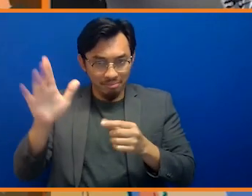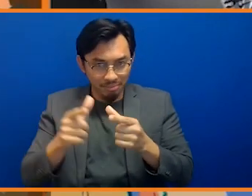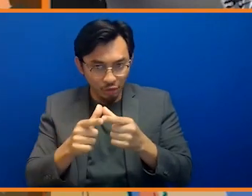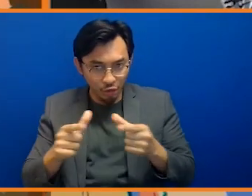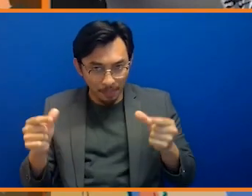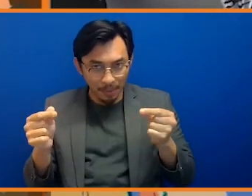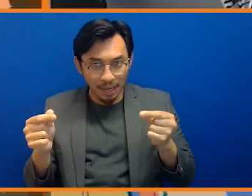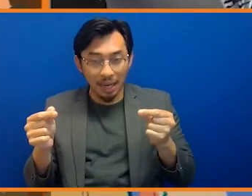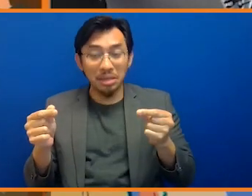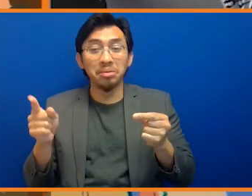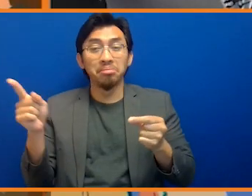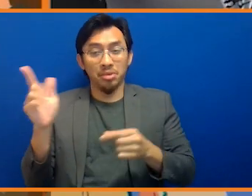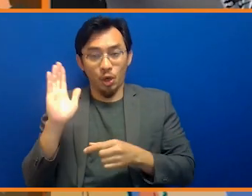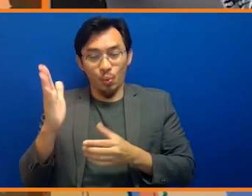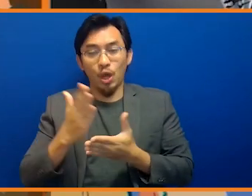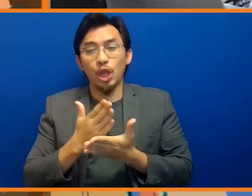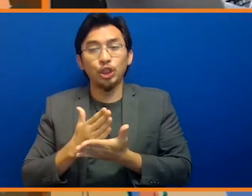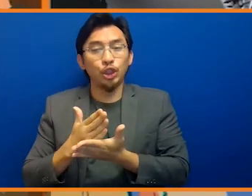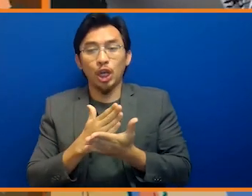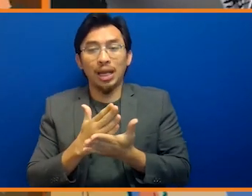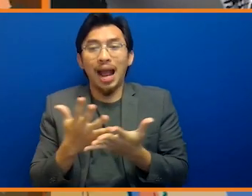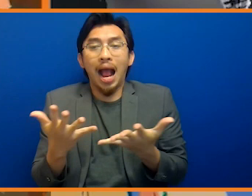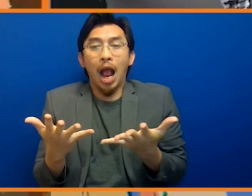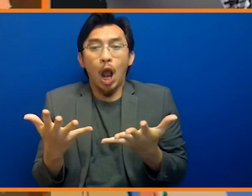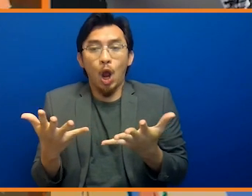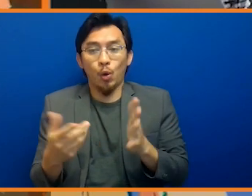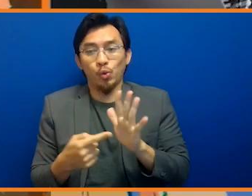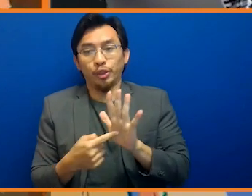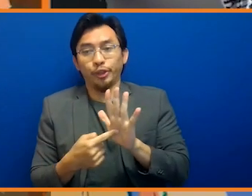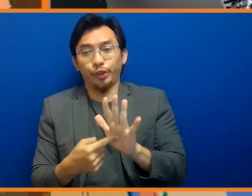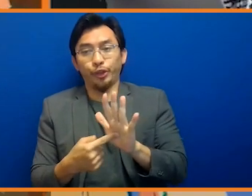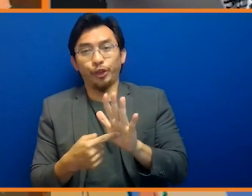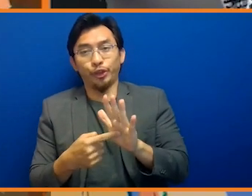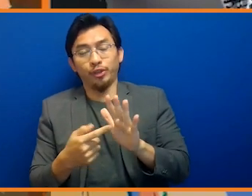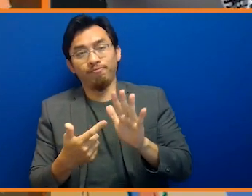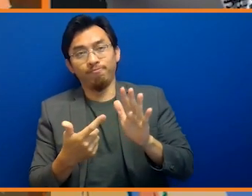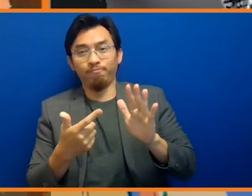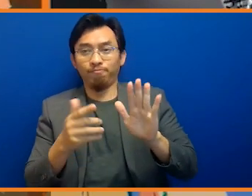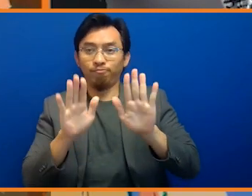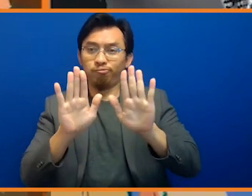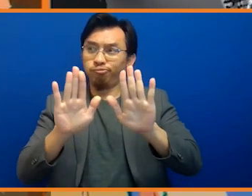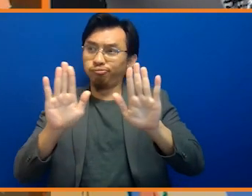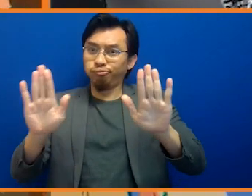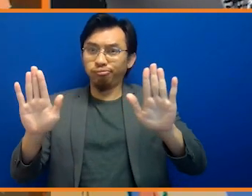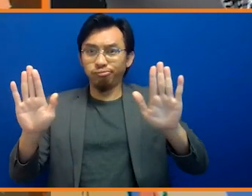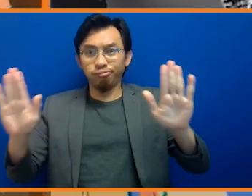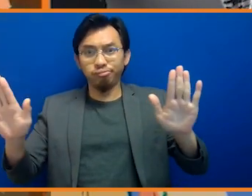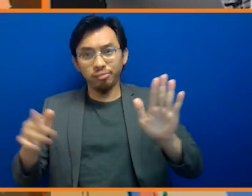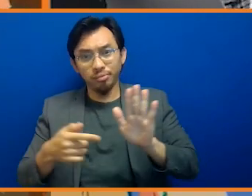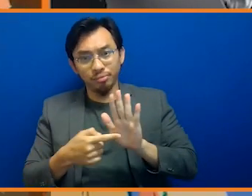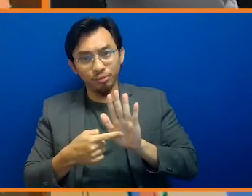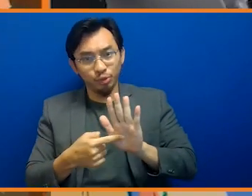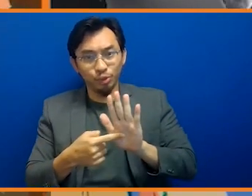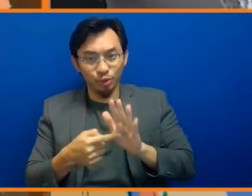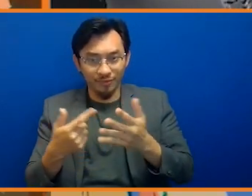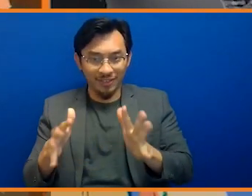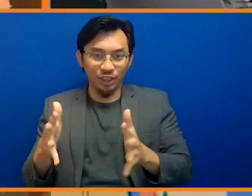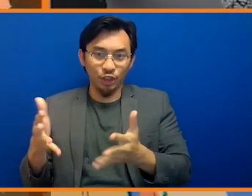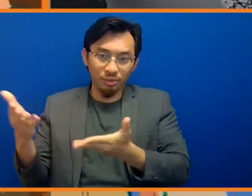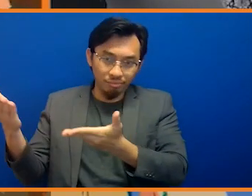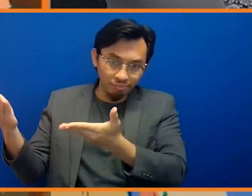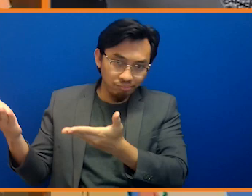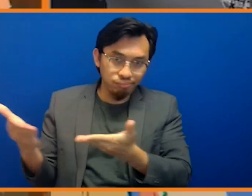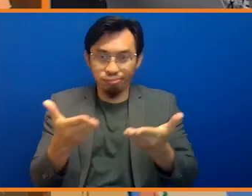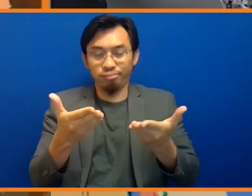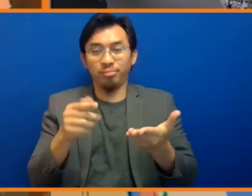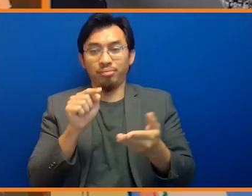in Japan. So he also will share how the exhibition being brought out